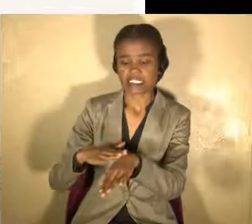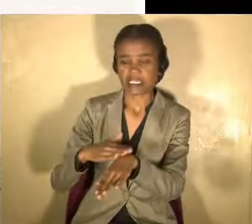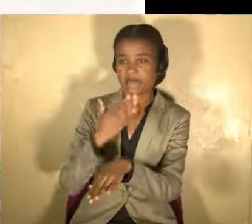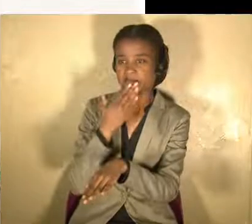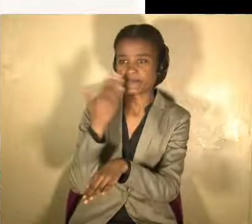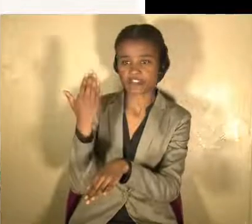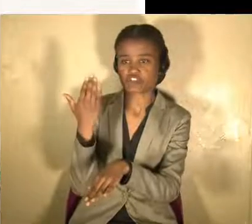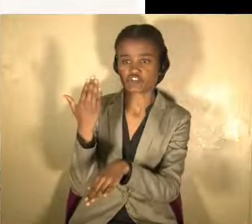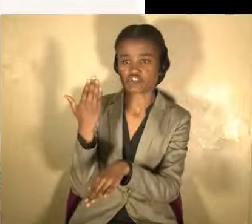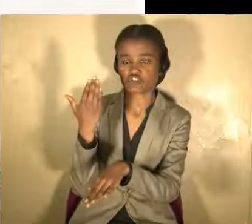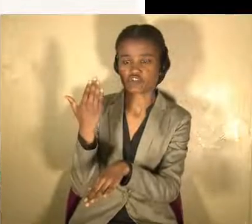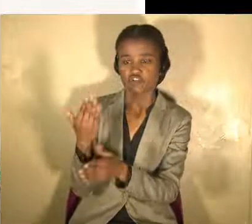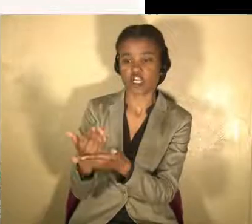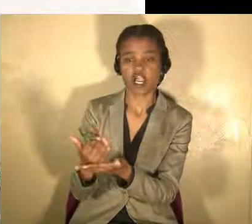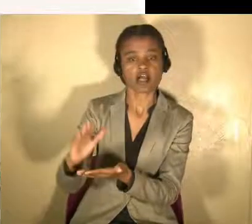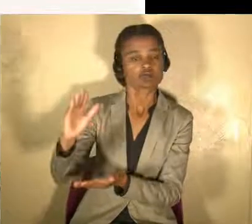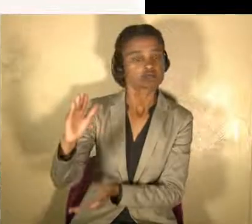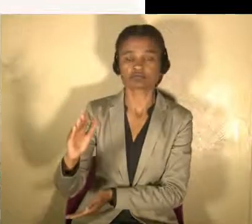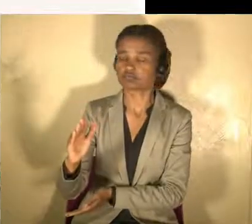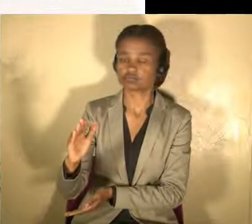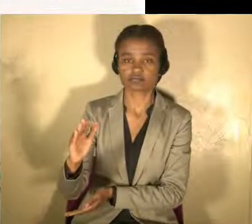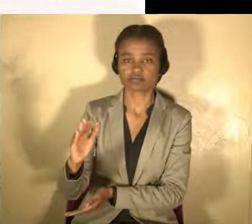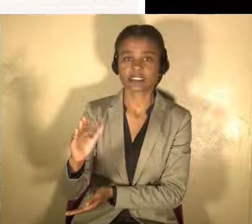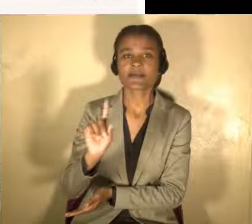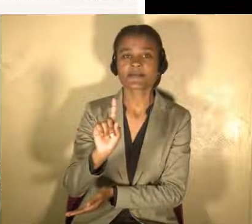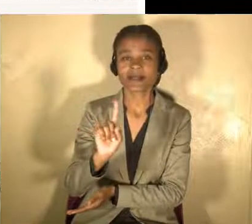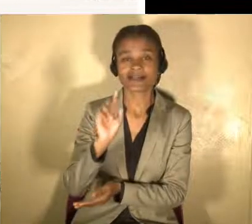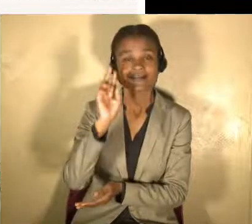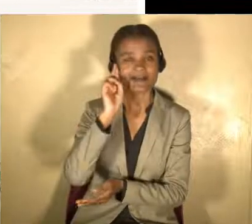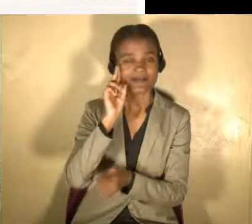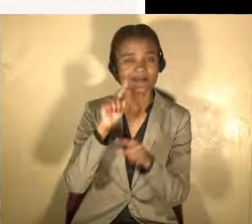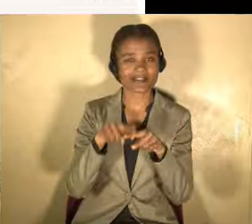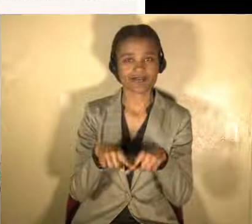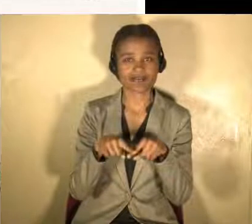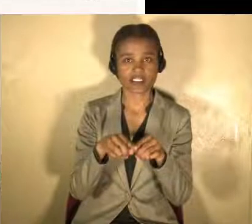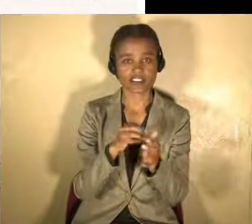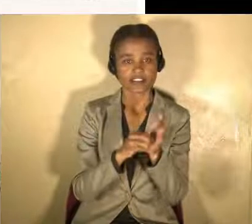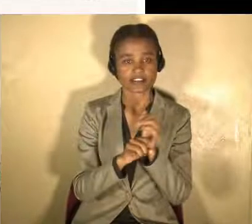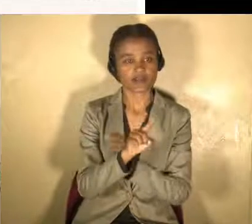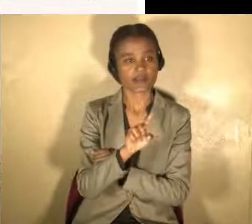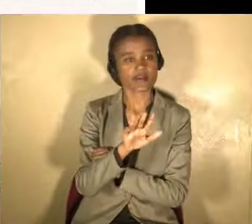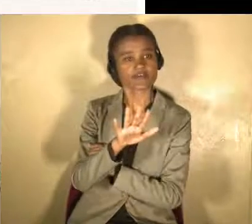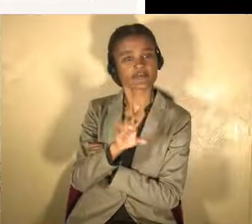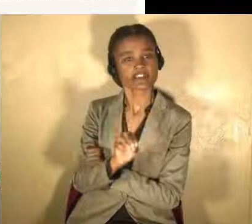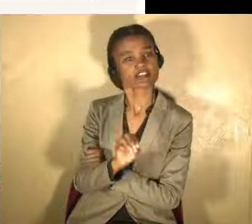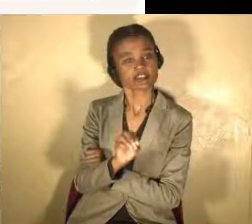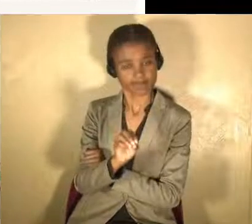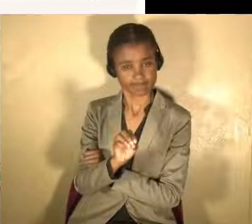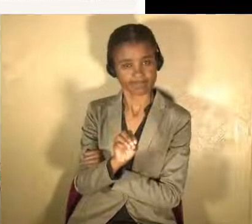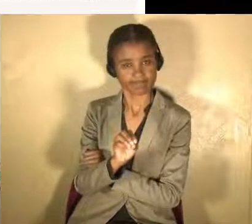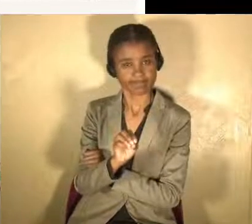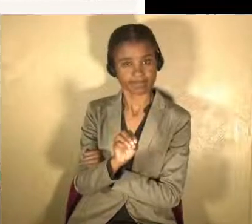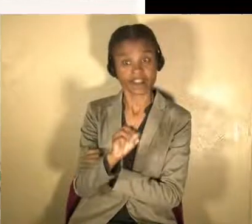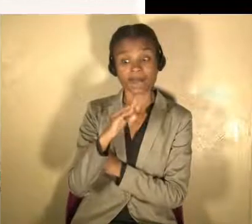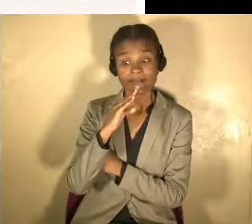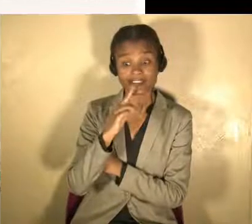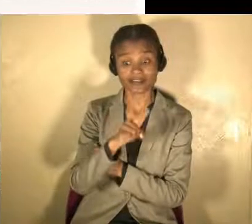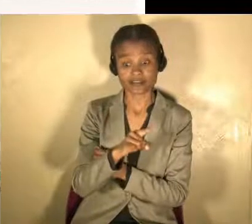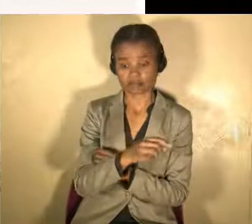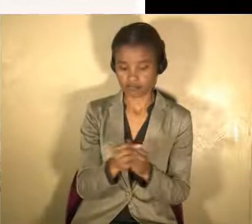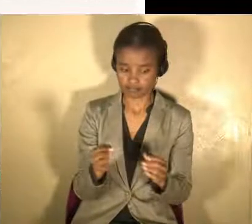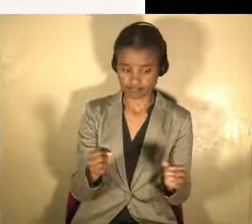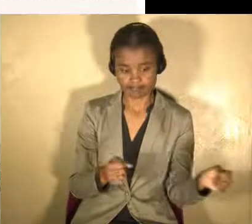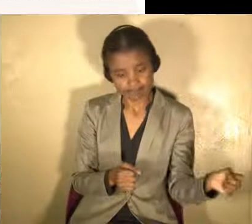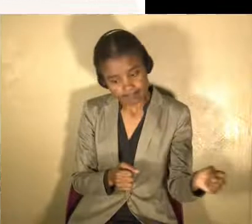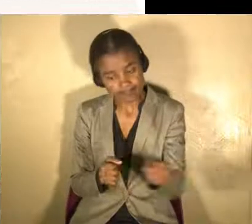that we've had in terms of section 150. So that means their placements will continue to be in